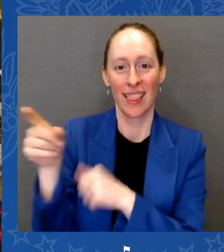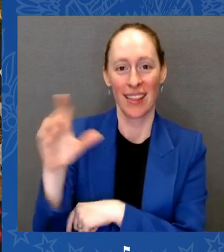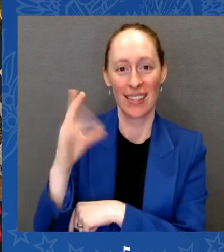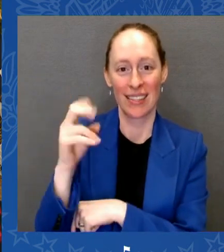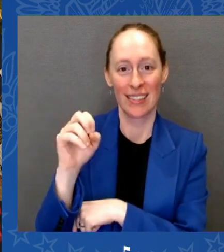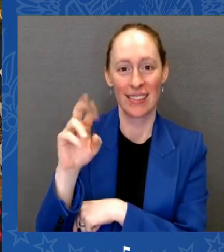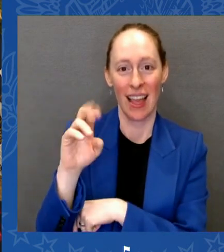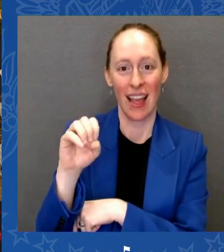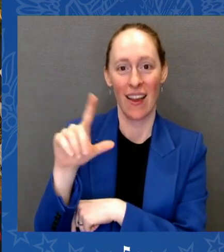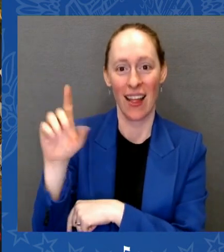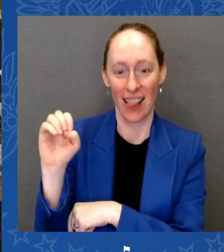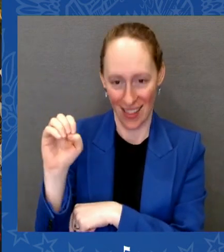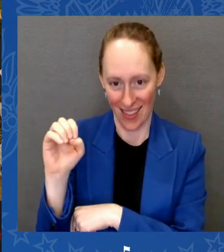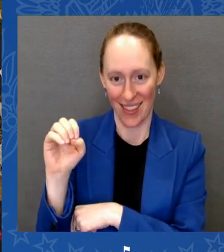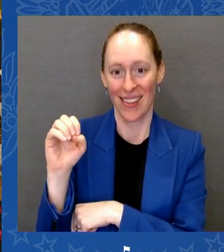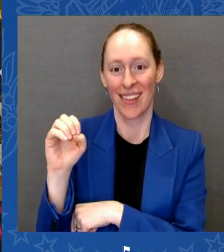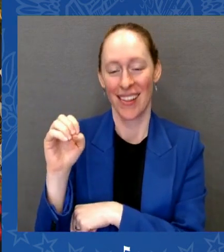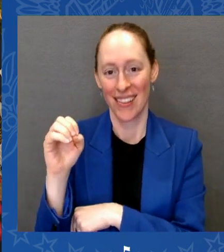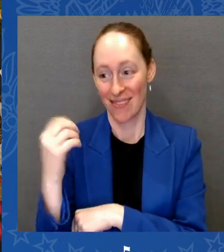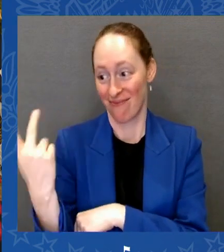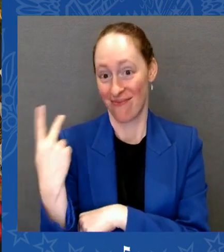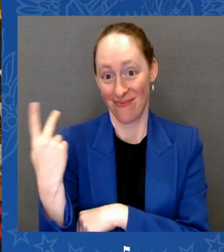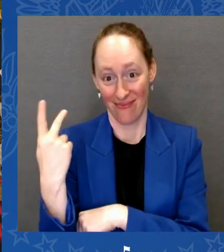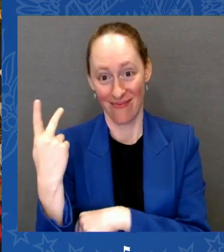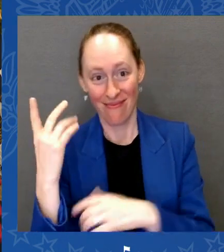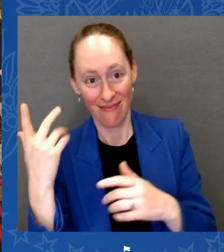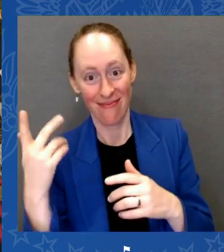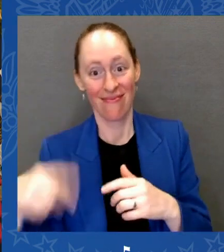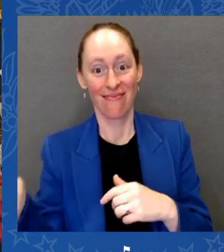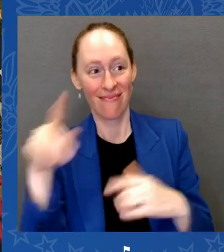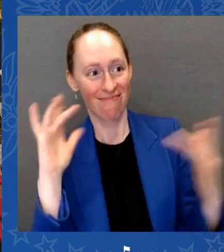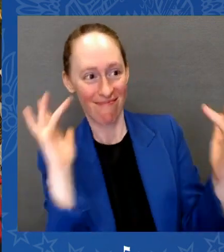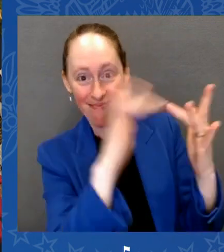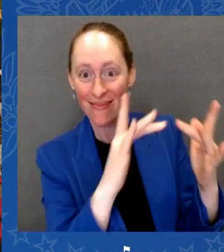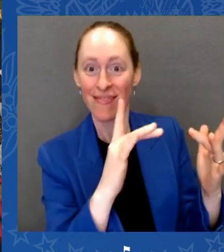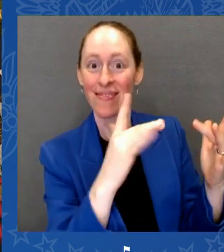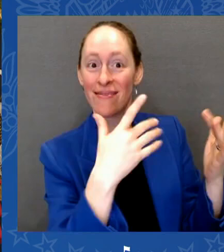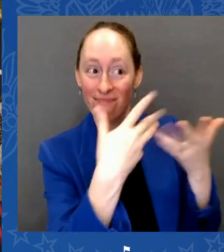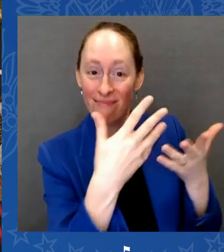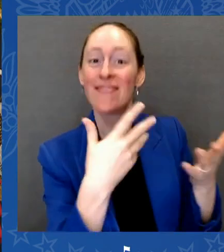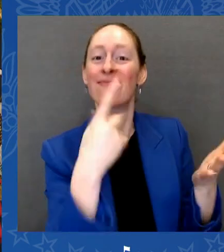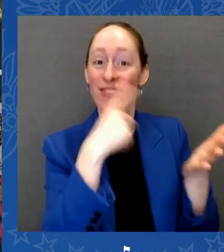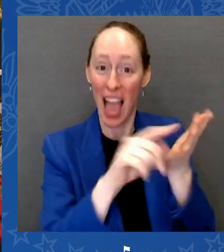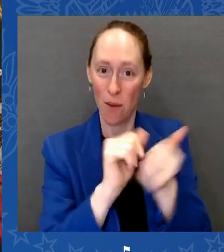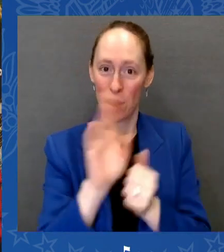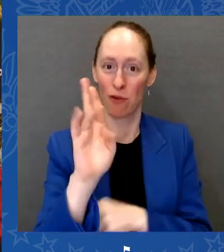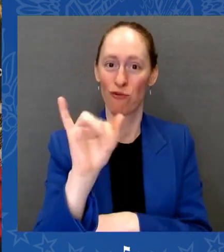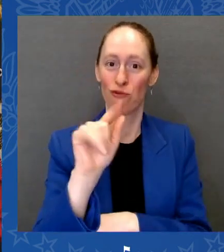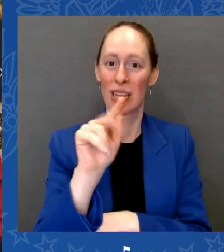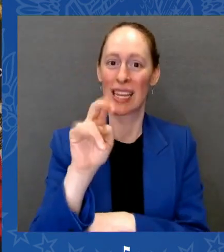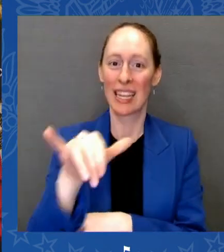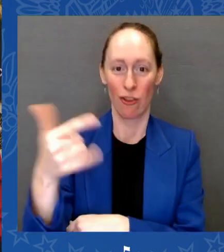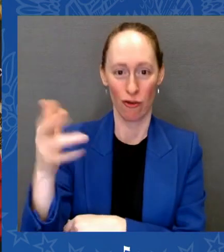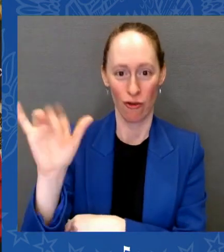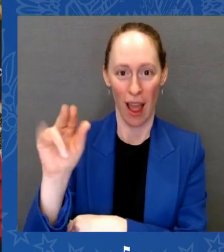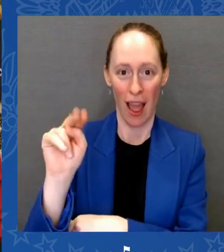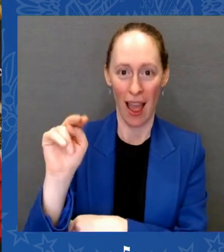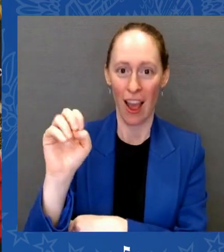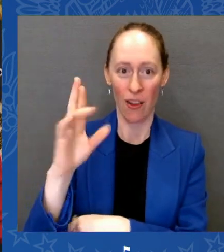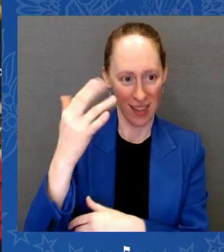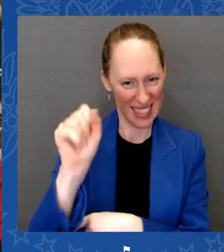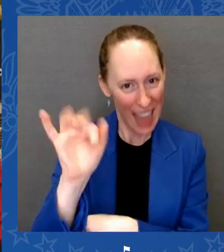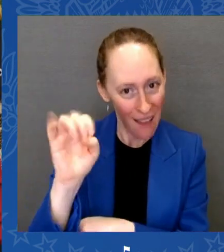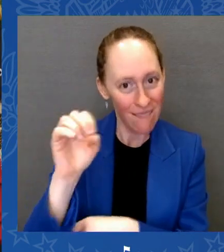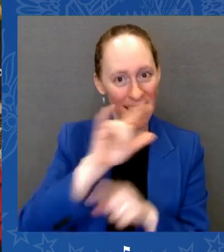After months of being unjustly detained in Russia, held under intolerable circumstances, Brittany will soon be back in the arms of her loved